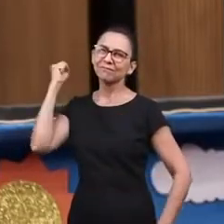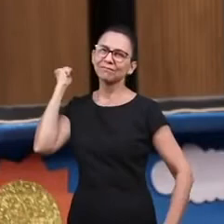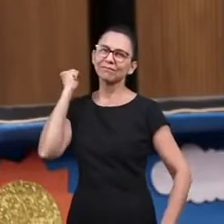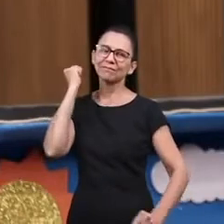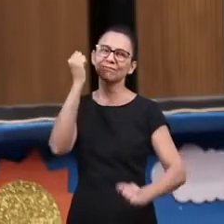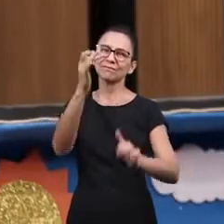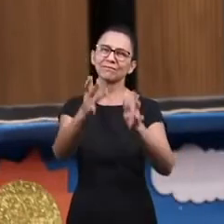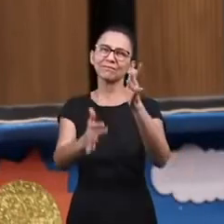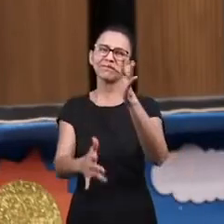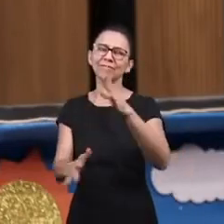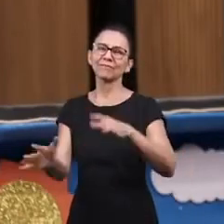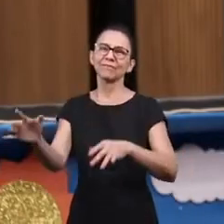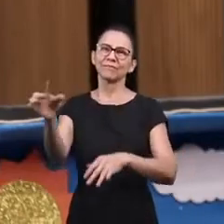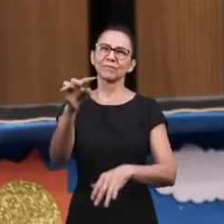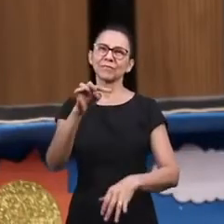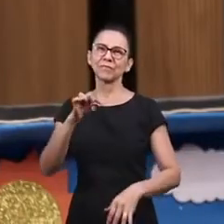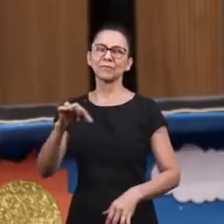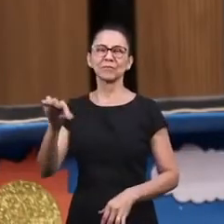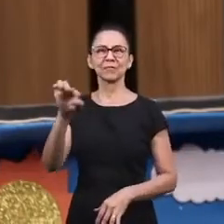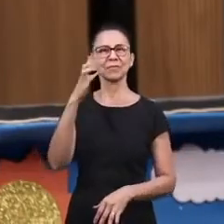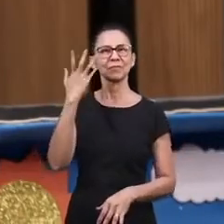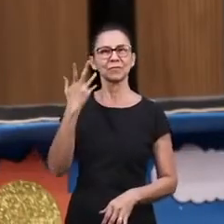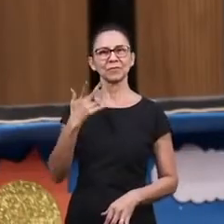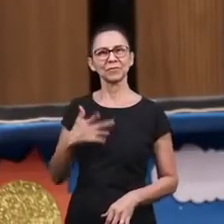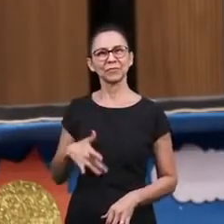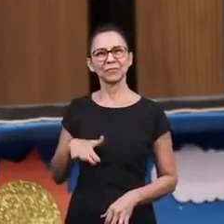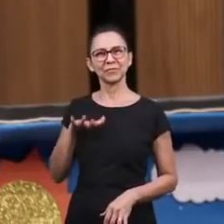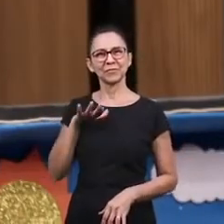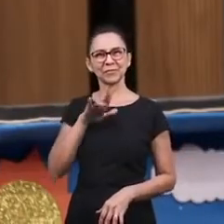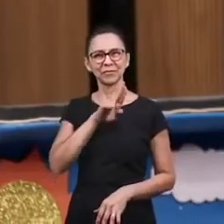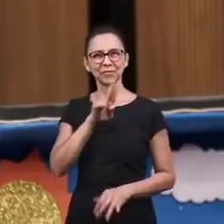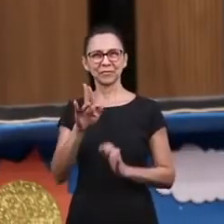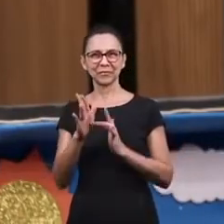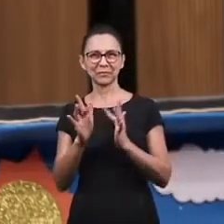all of your children. In the name of Jesus, amen.